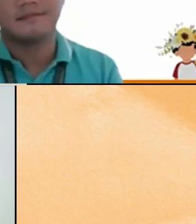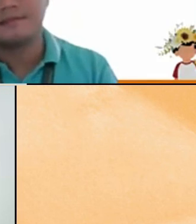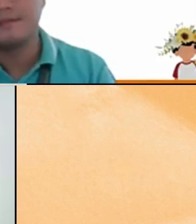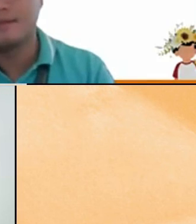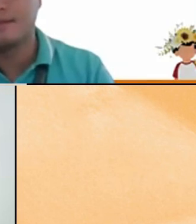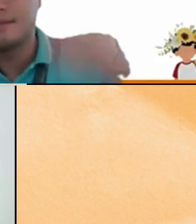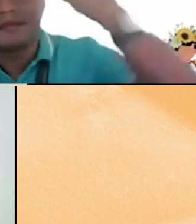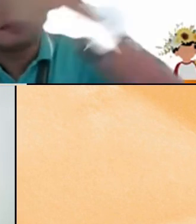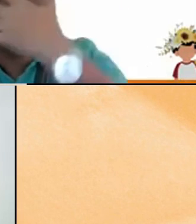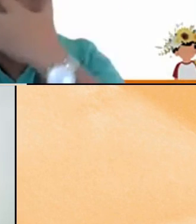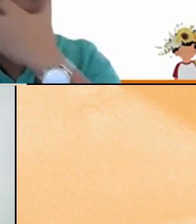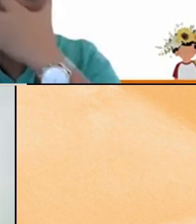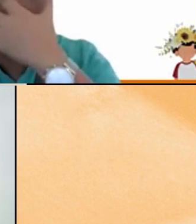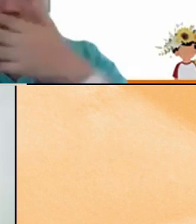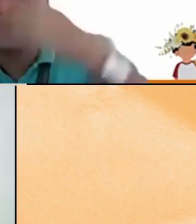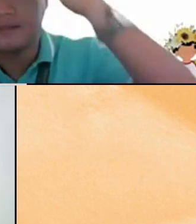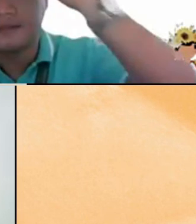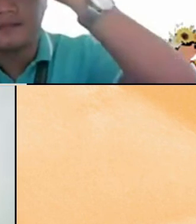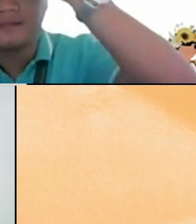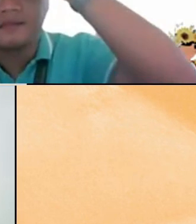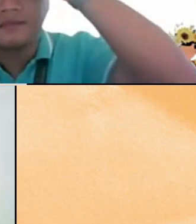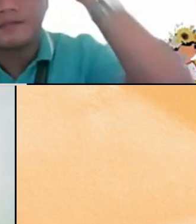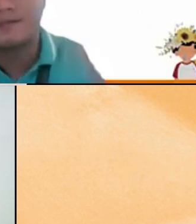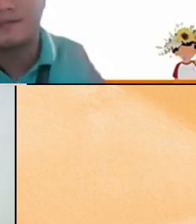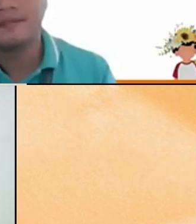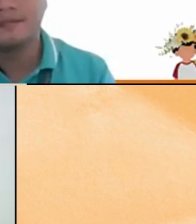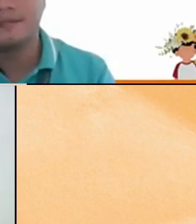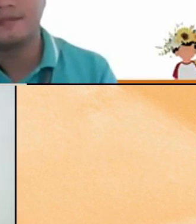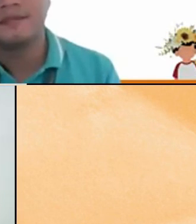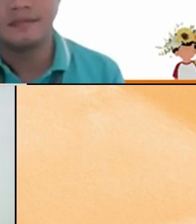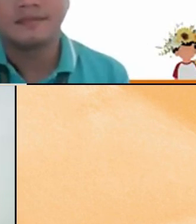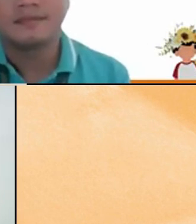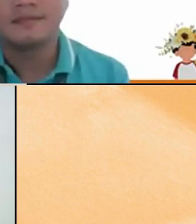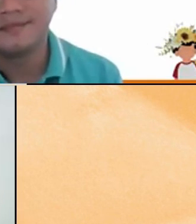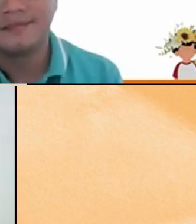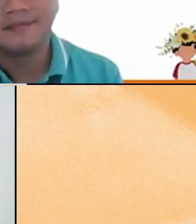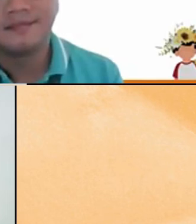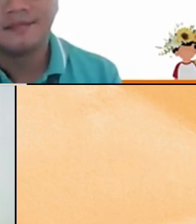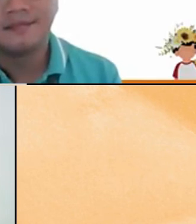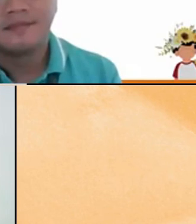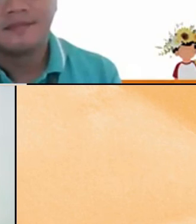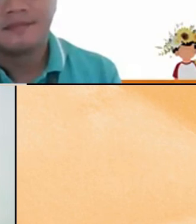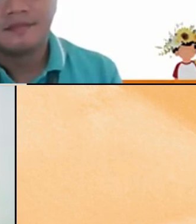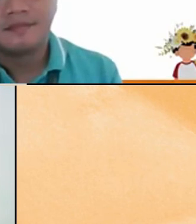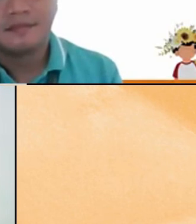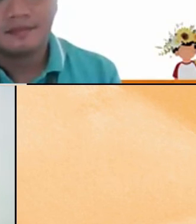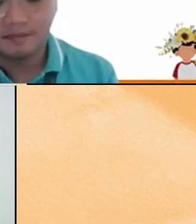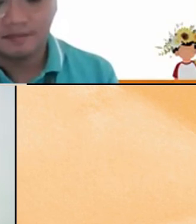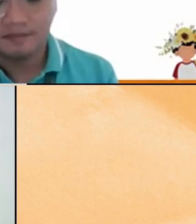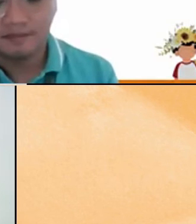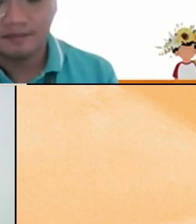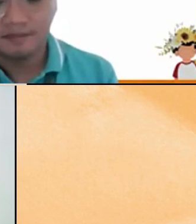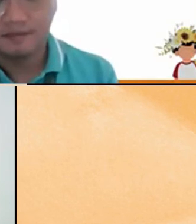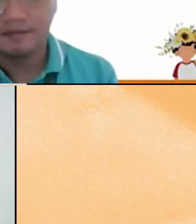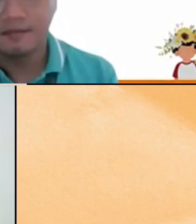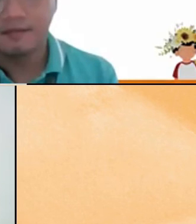know. When they told us to do this, we did that even if we didn't like to. But this generation is different. They have